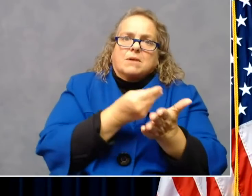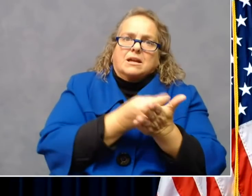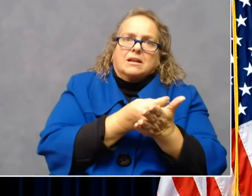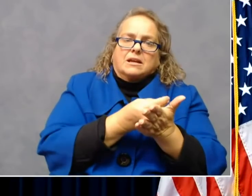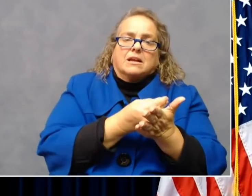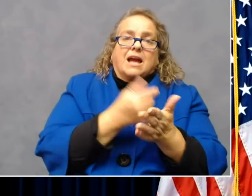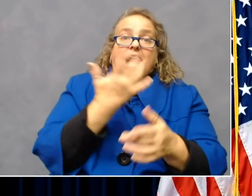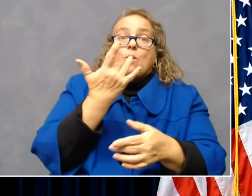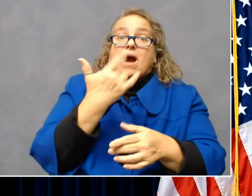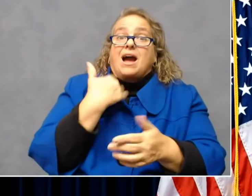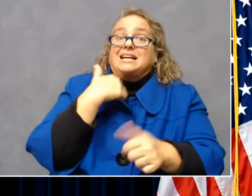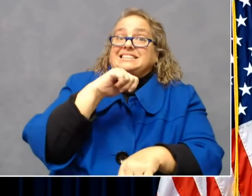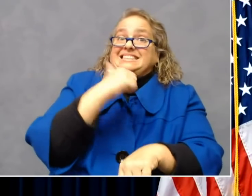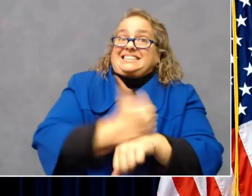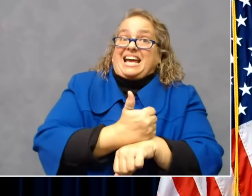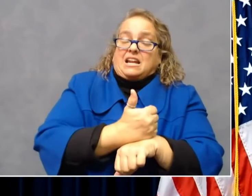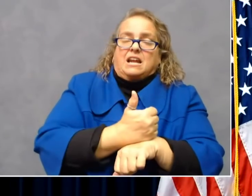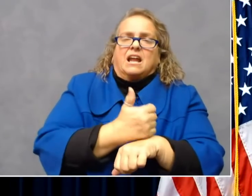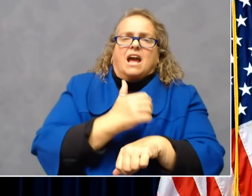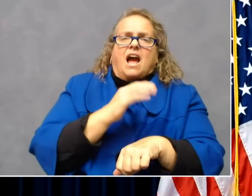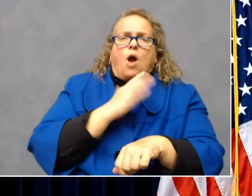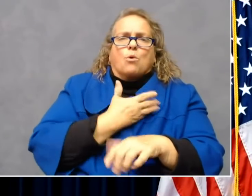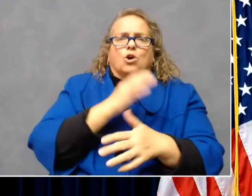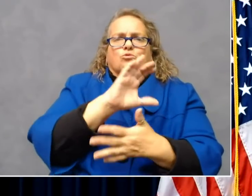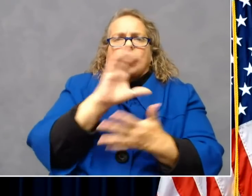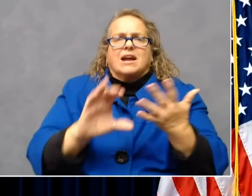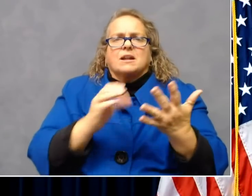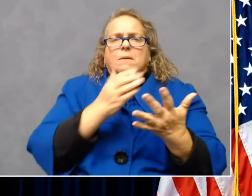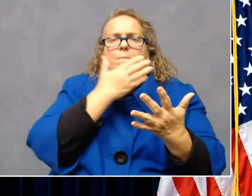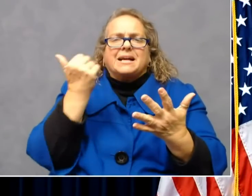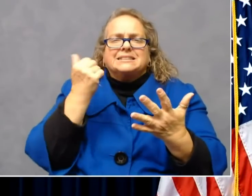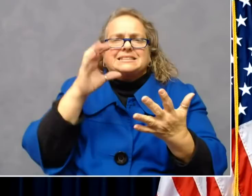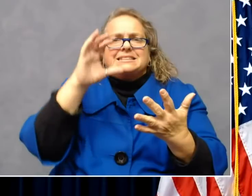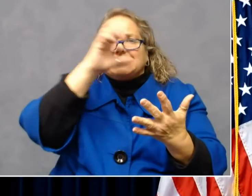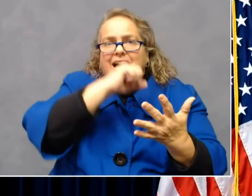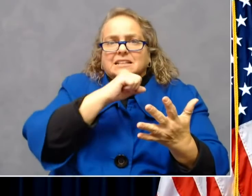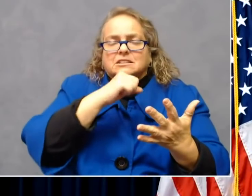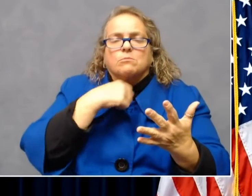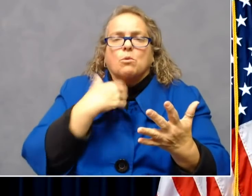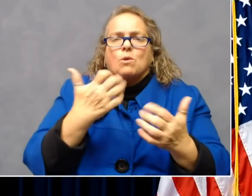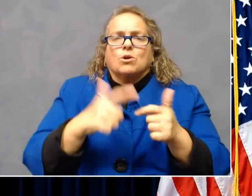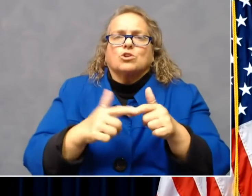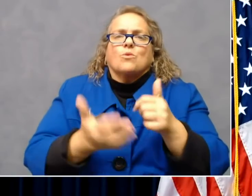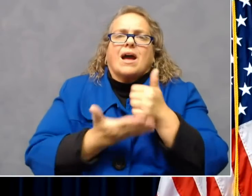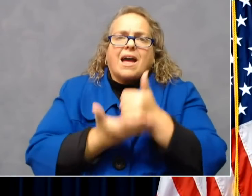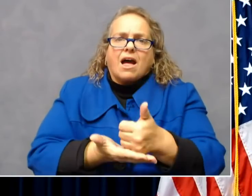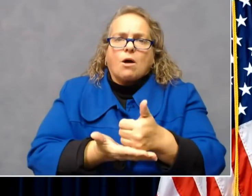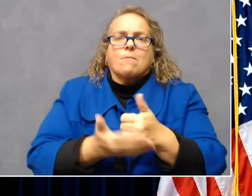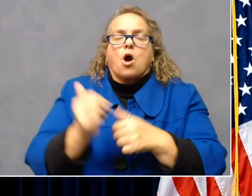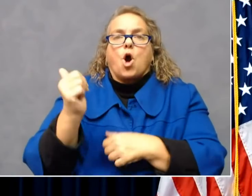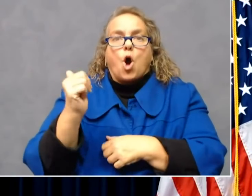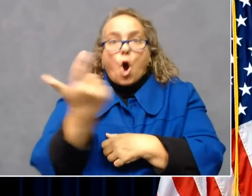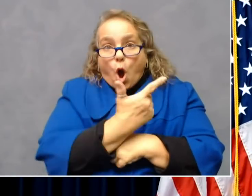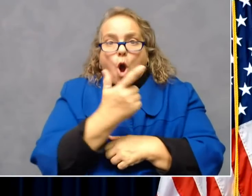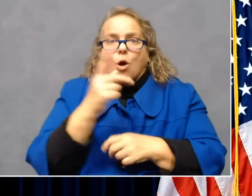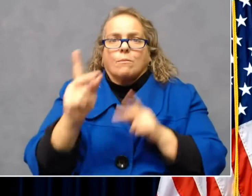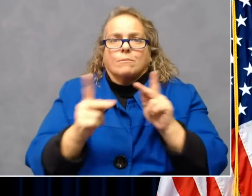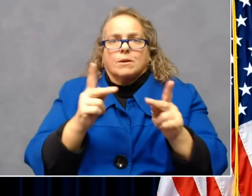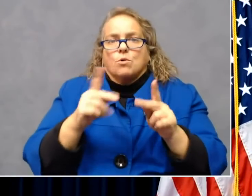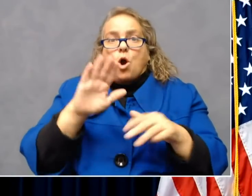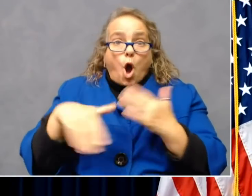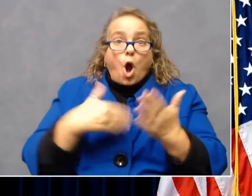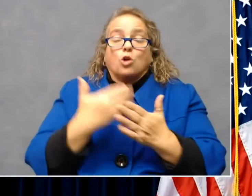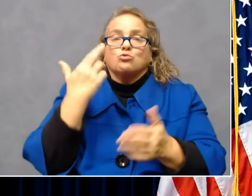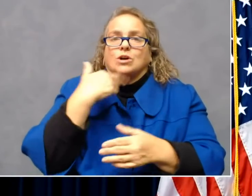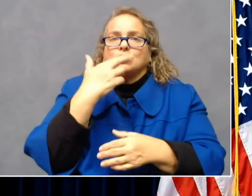best approximation, but we want to help every one of those establishments that meets the criteria. That is a reason